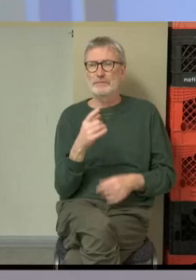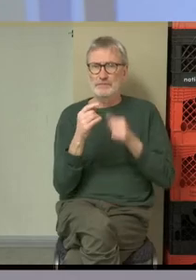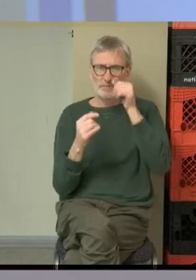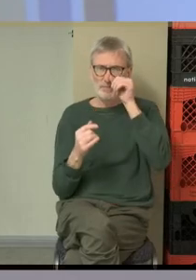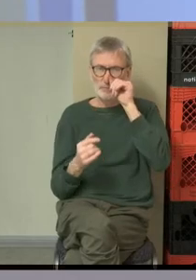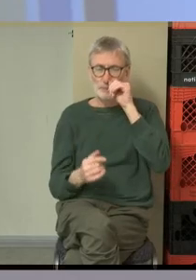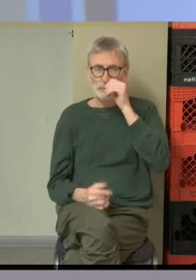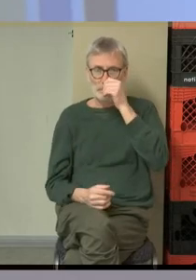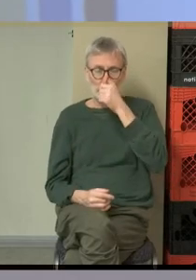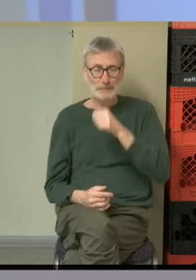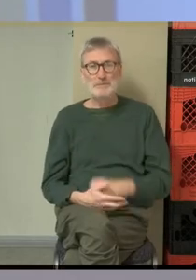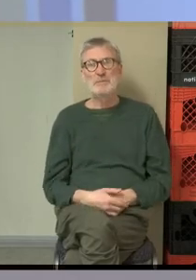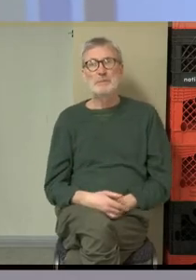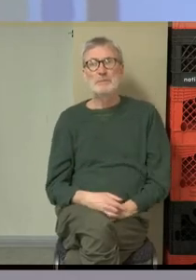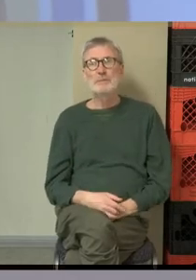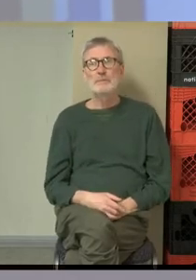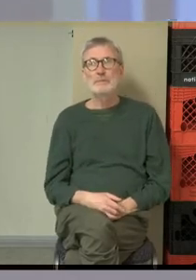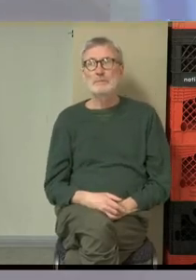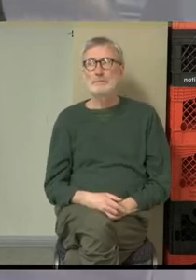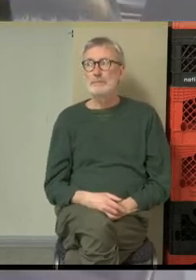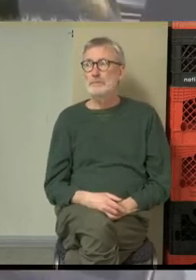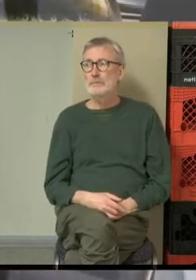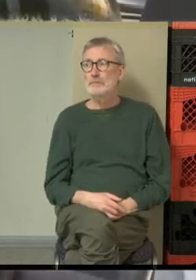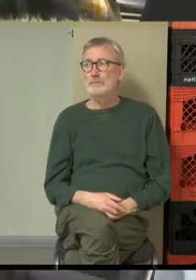Coal Seam Trail.